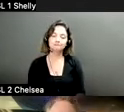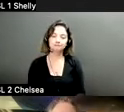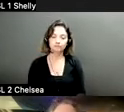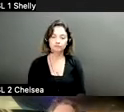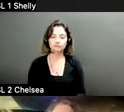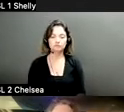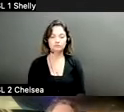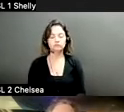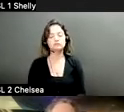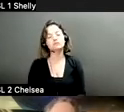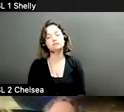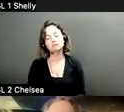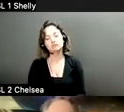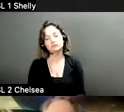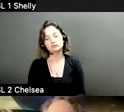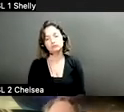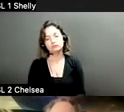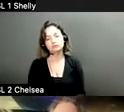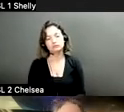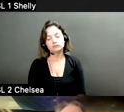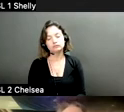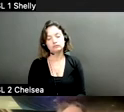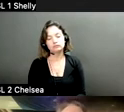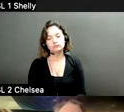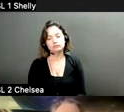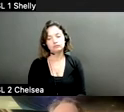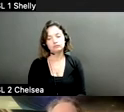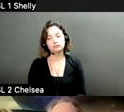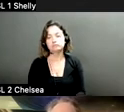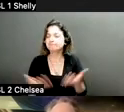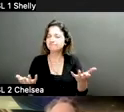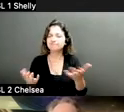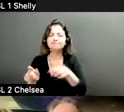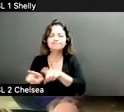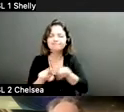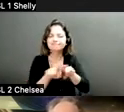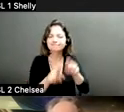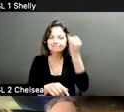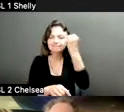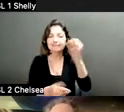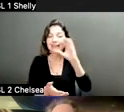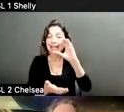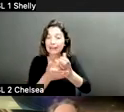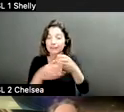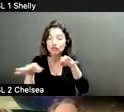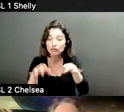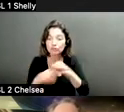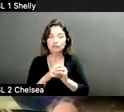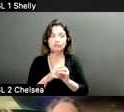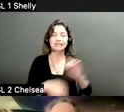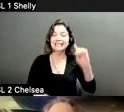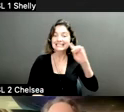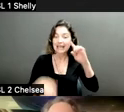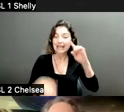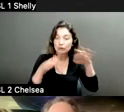I just want you to know that there's a lot like image description and audio description for art. There's